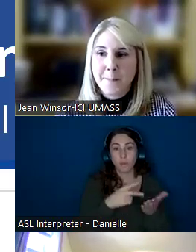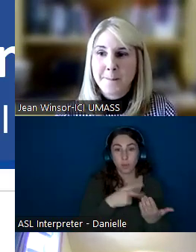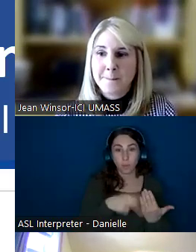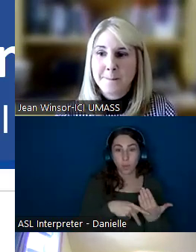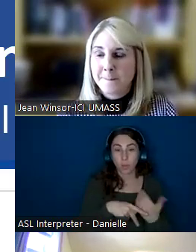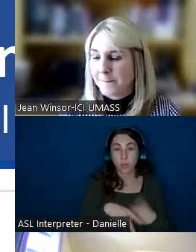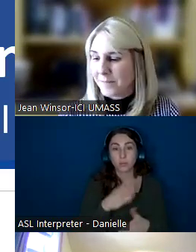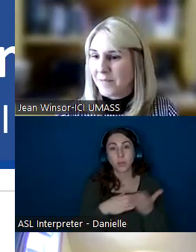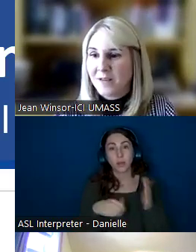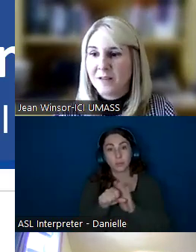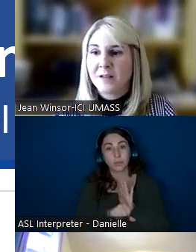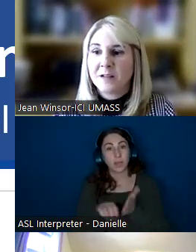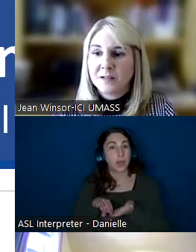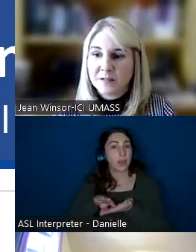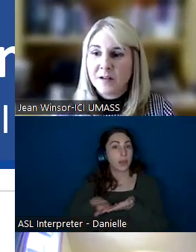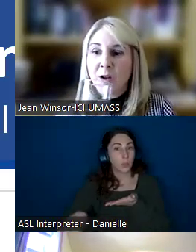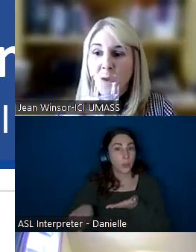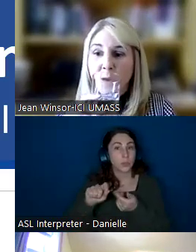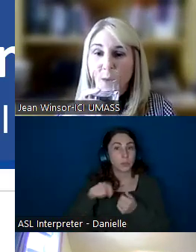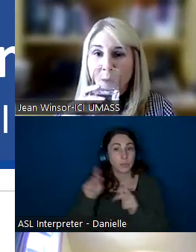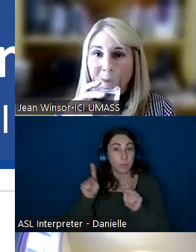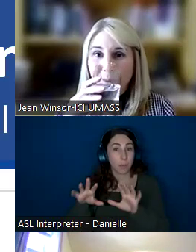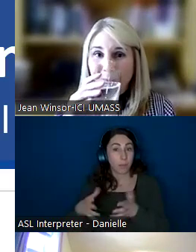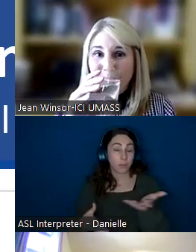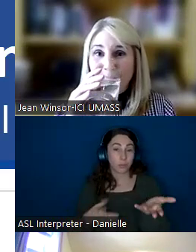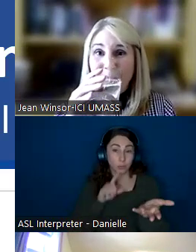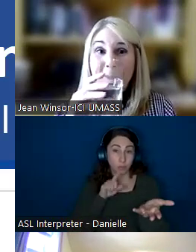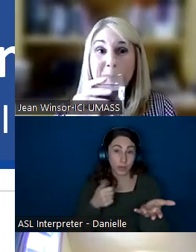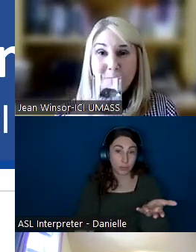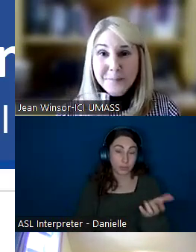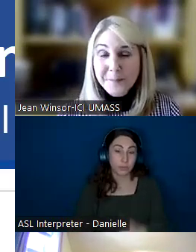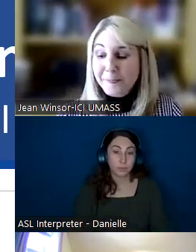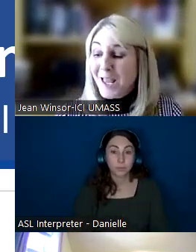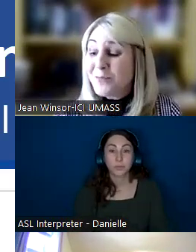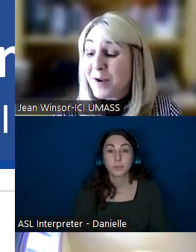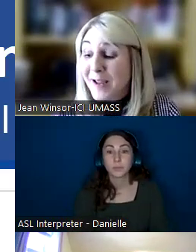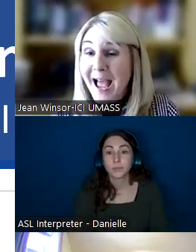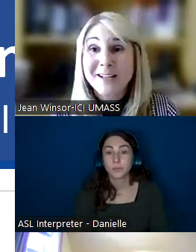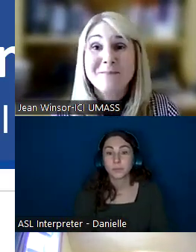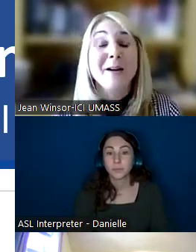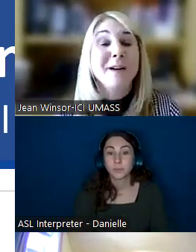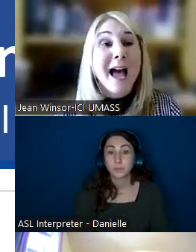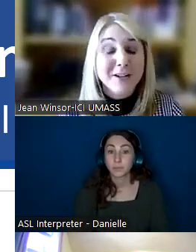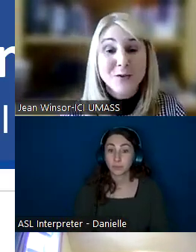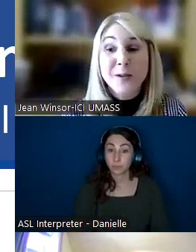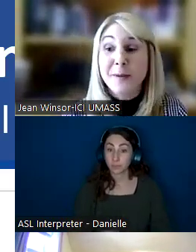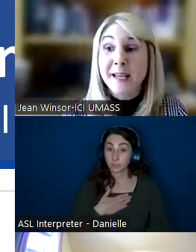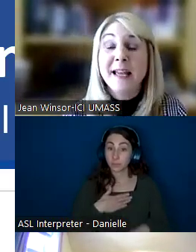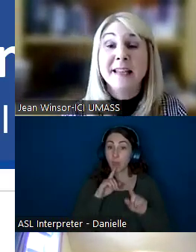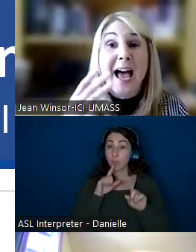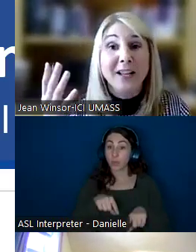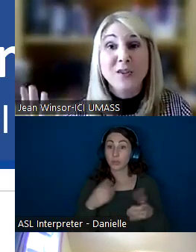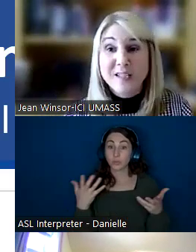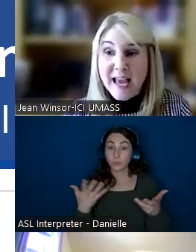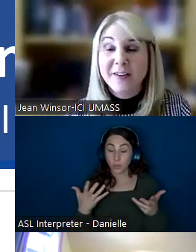exclude specific populations. Any reaction to that? or comment about that? My reaction would